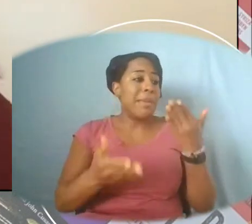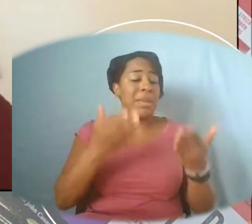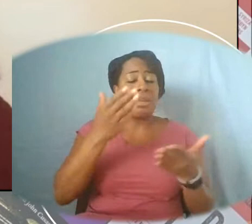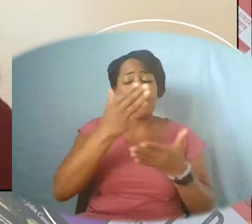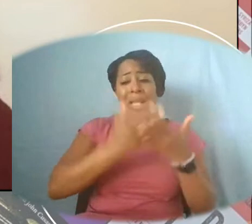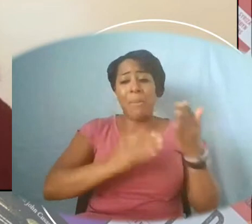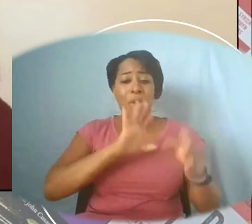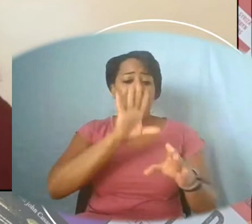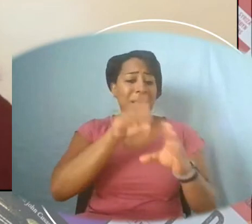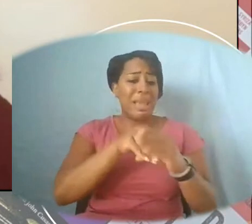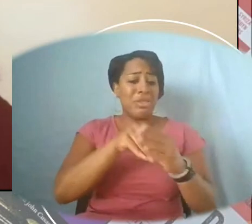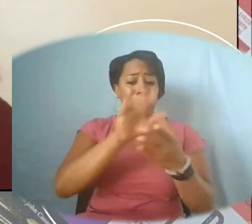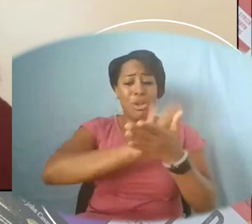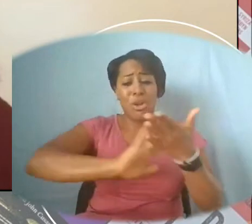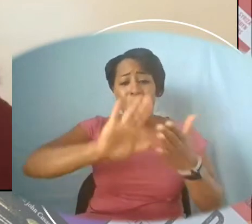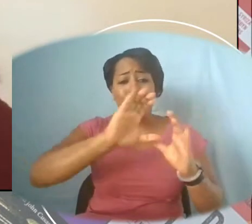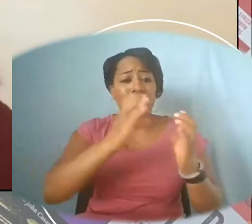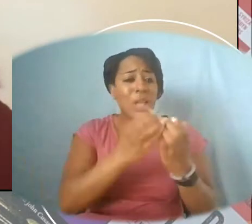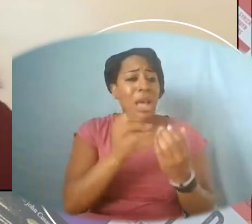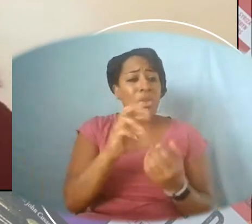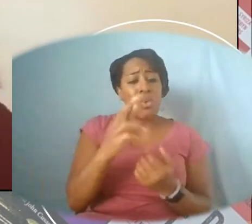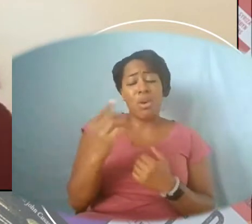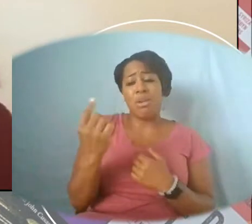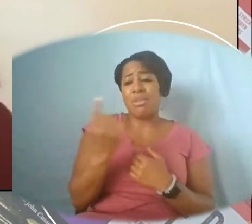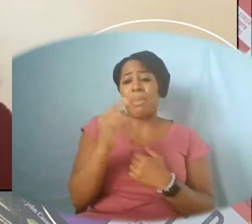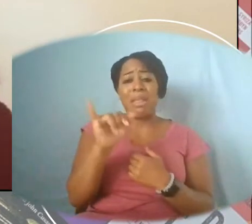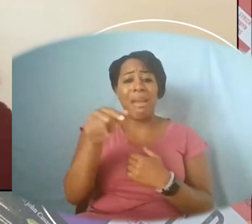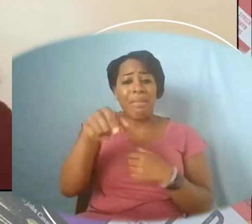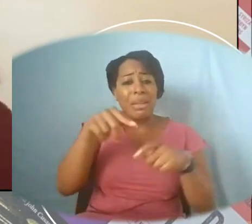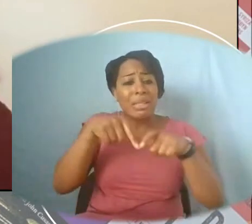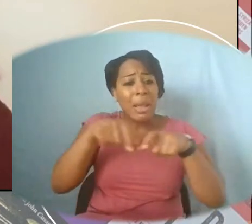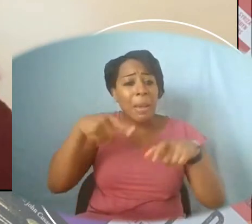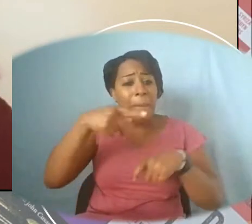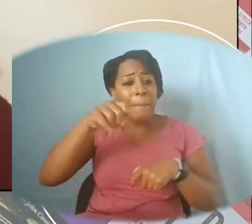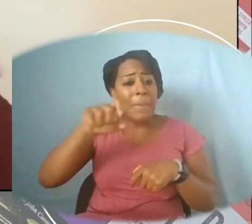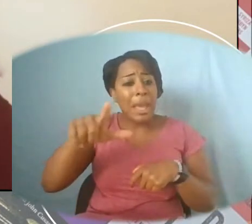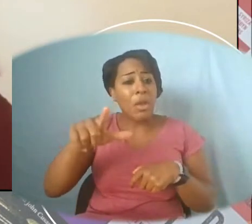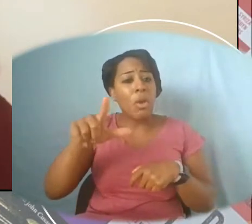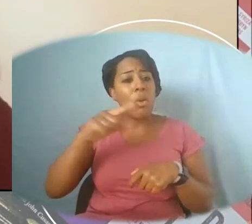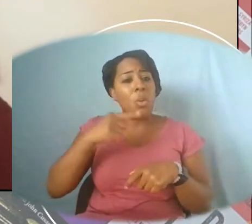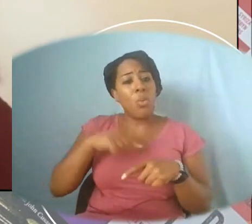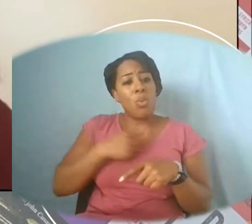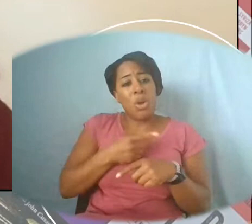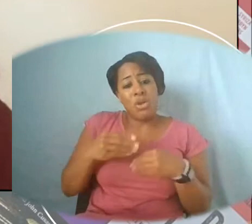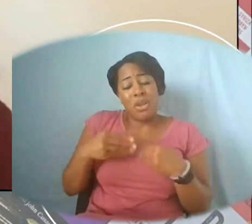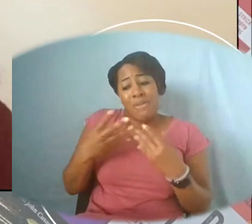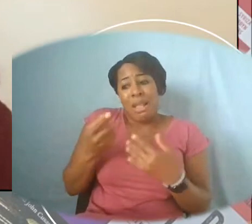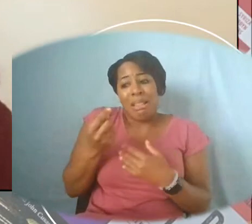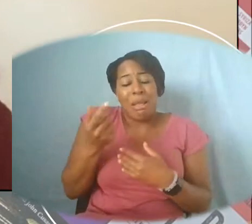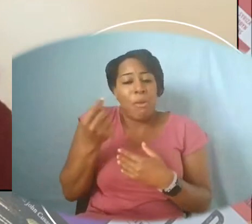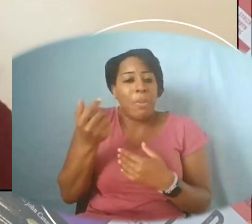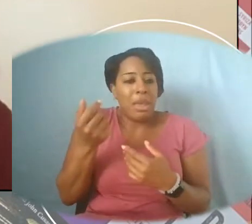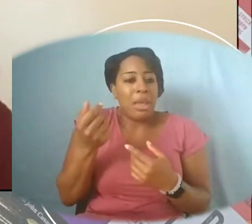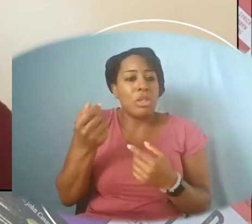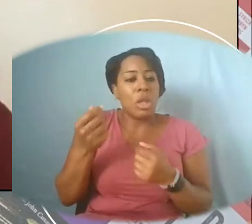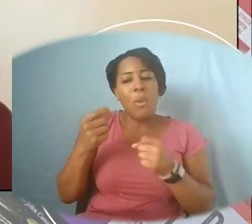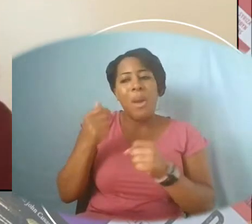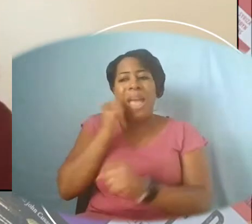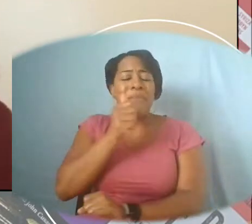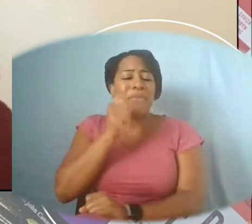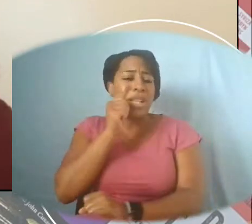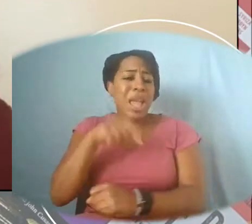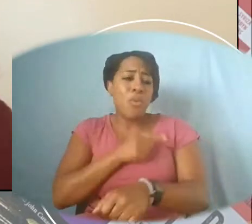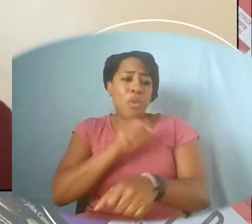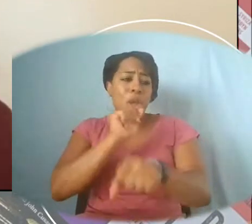or something like this, we're giving just a little bit on the outside. And we work every day with people inside